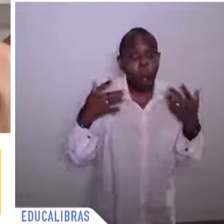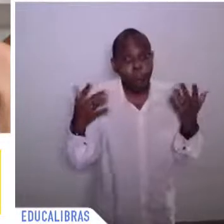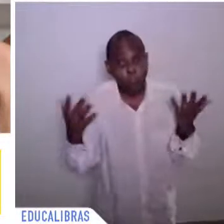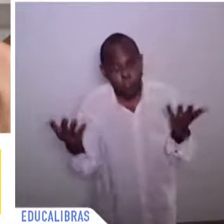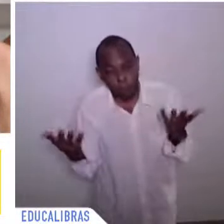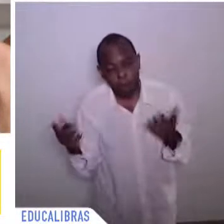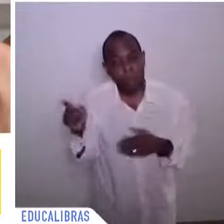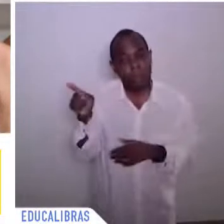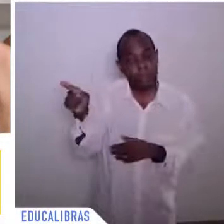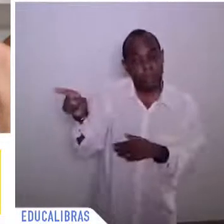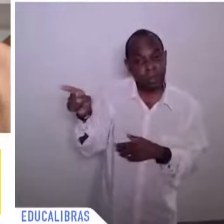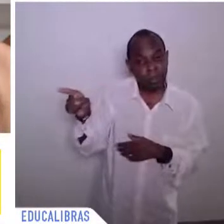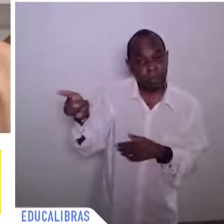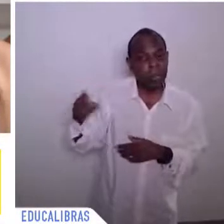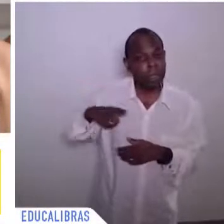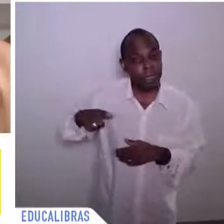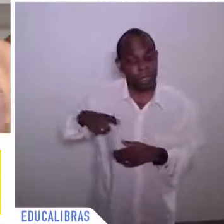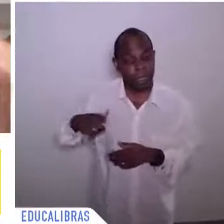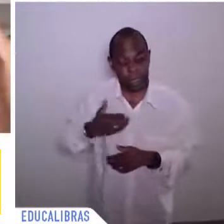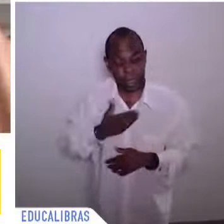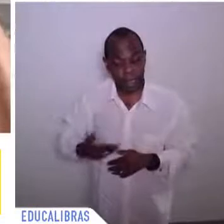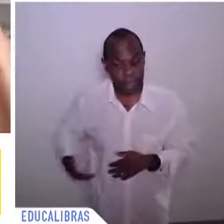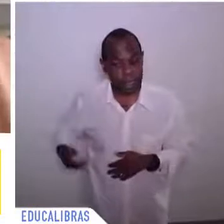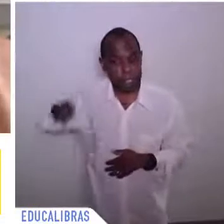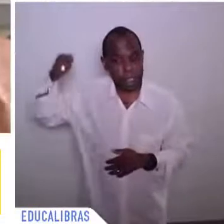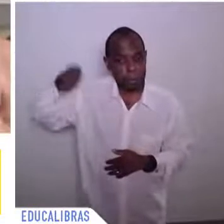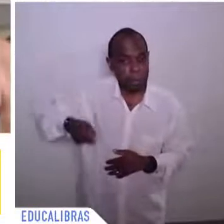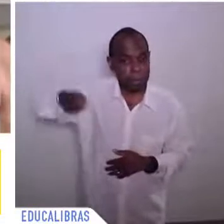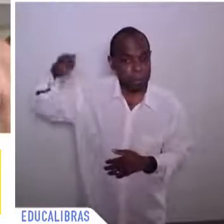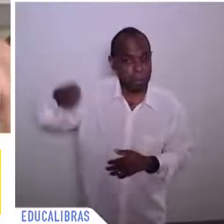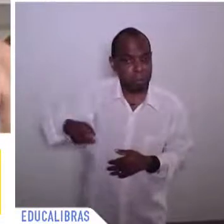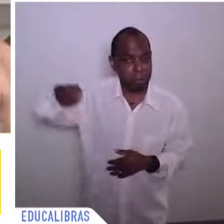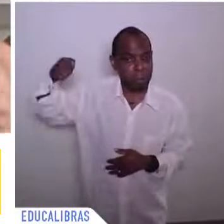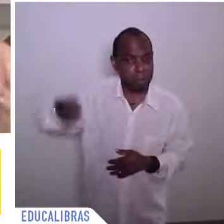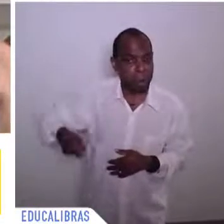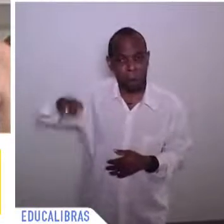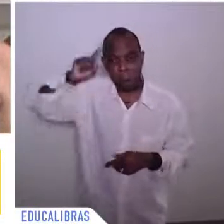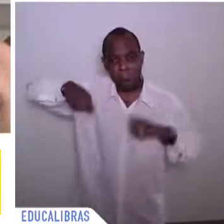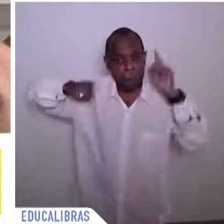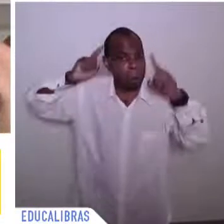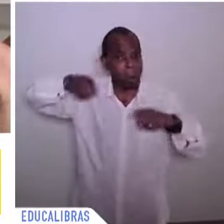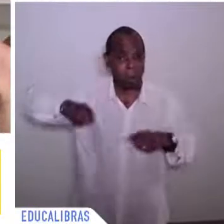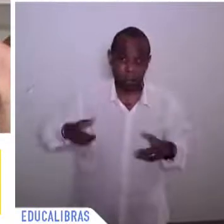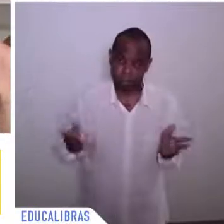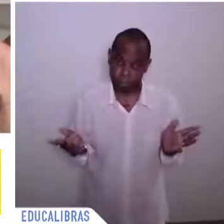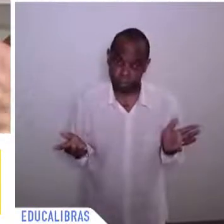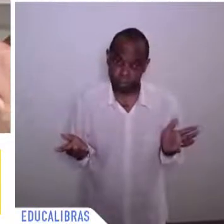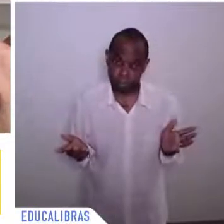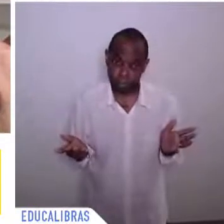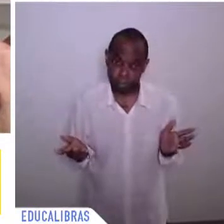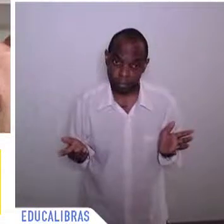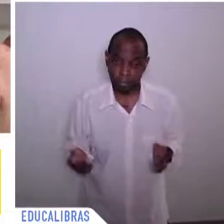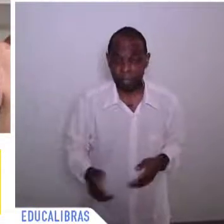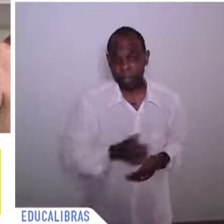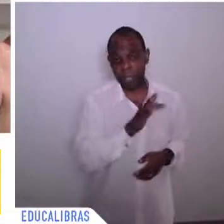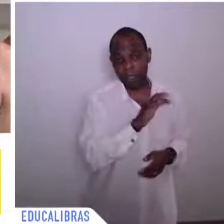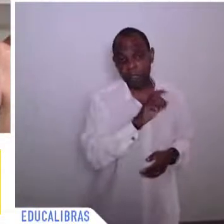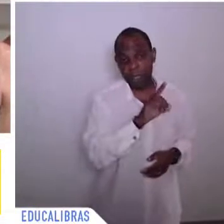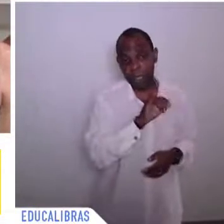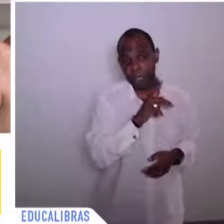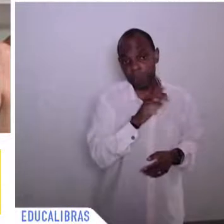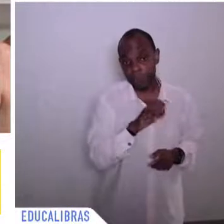authoritarian despair. It depends on how you take over this environment. how we take hold of that. I want